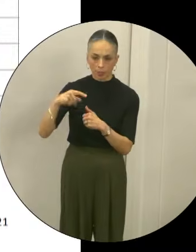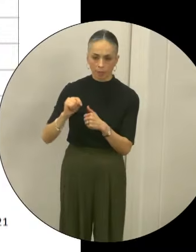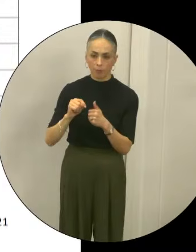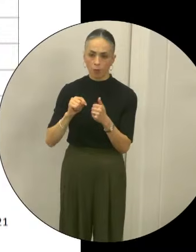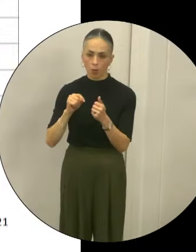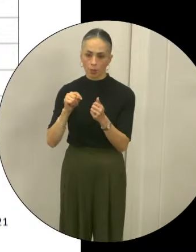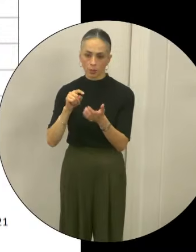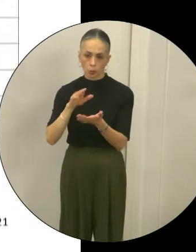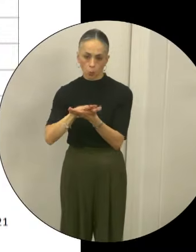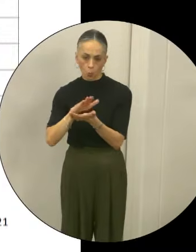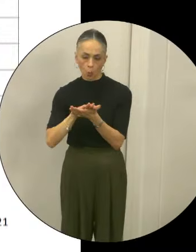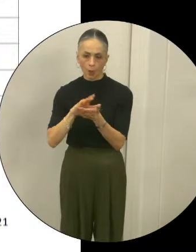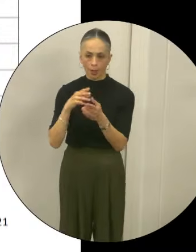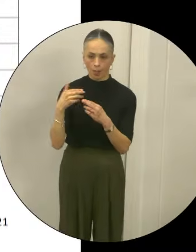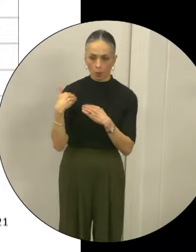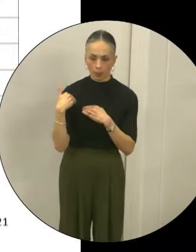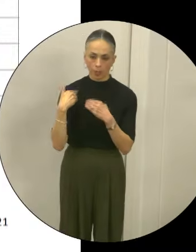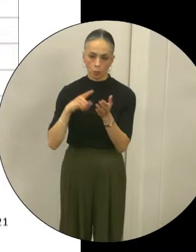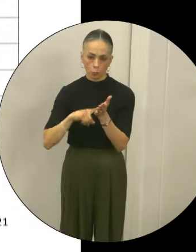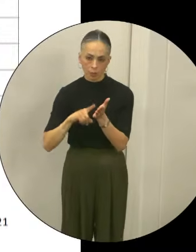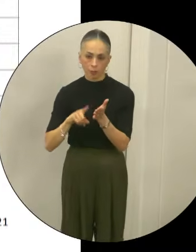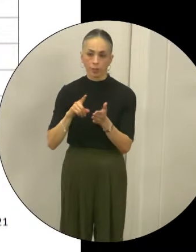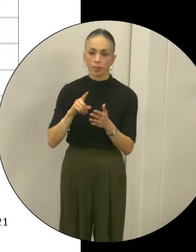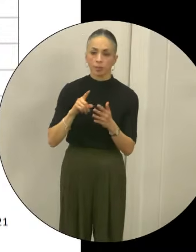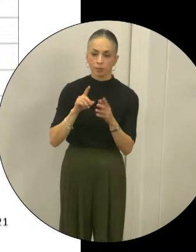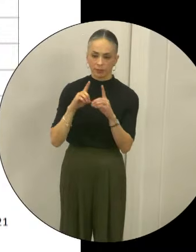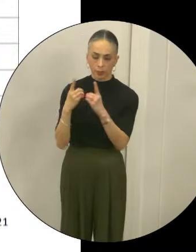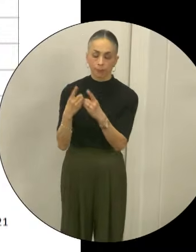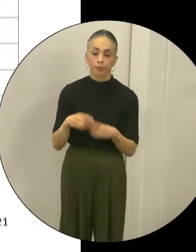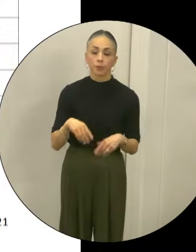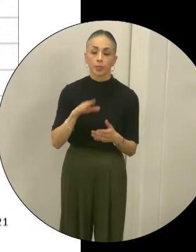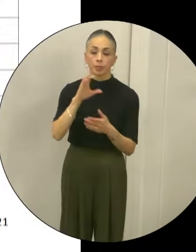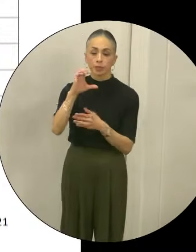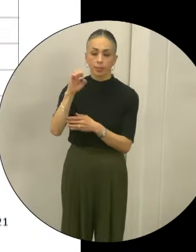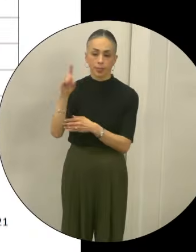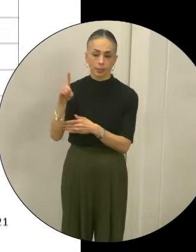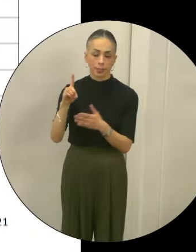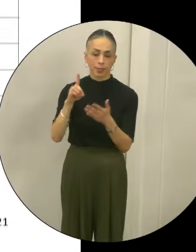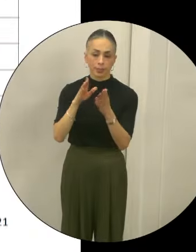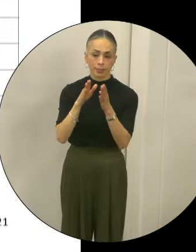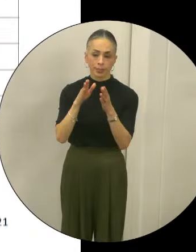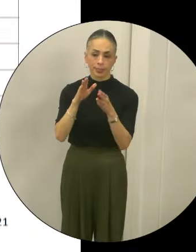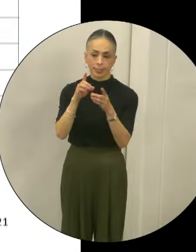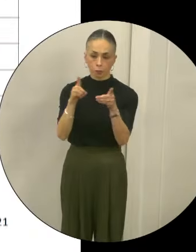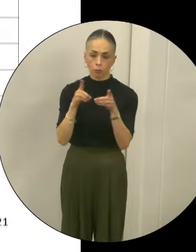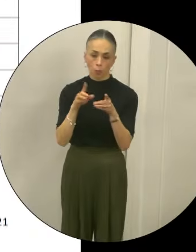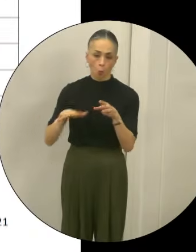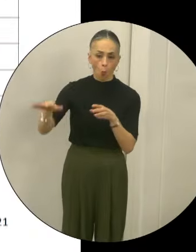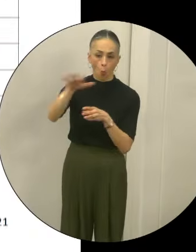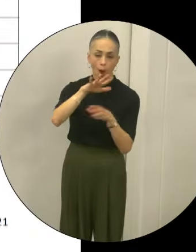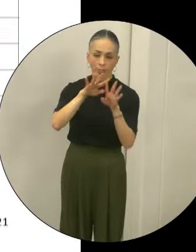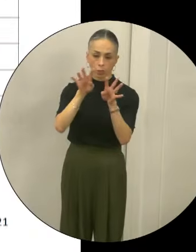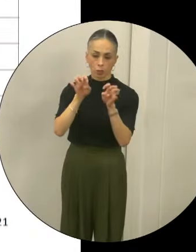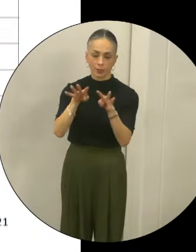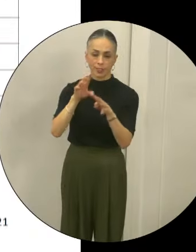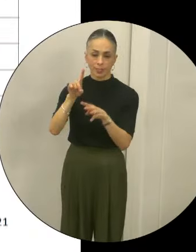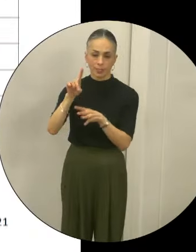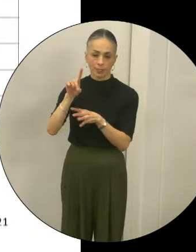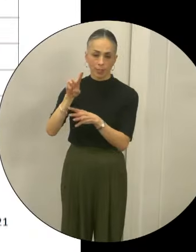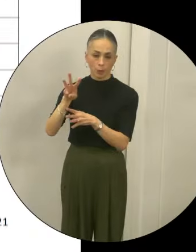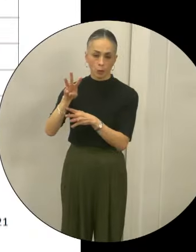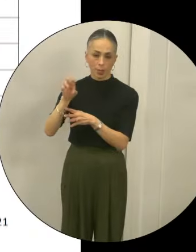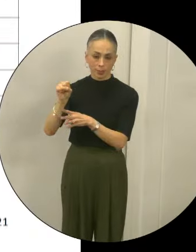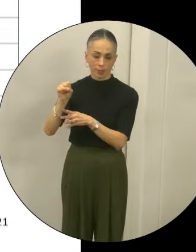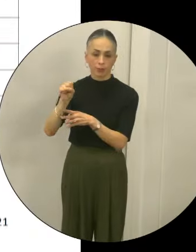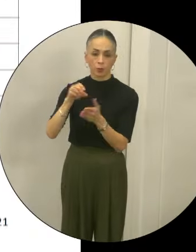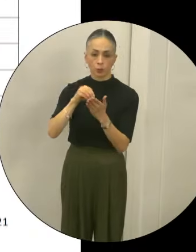School Improvement Division. The Clark County School District District-wide survey, also known as the DWS, for students, parents, and guardians and